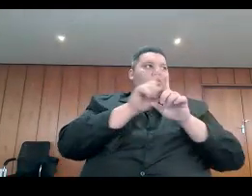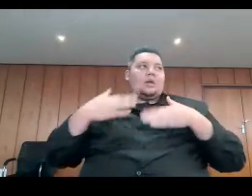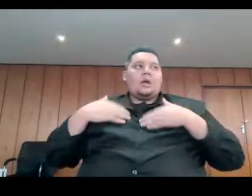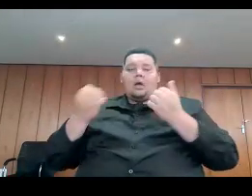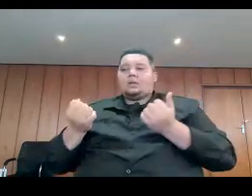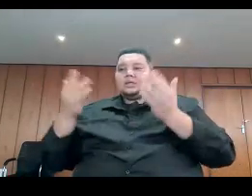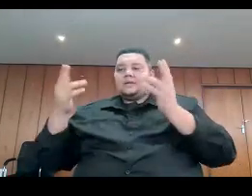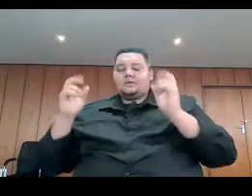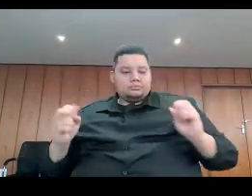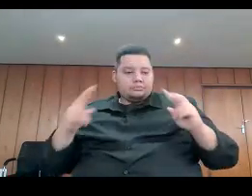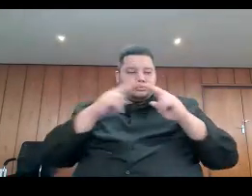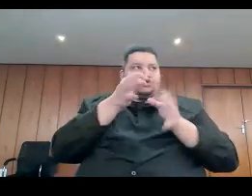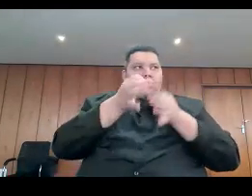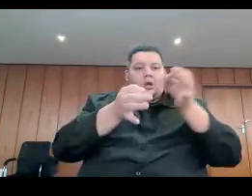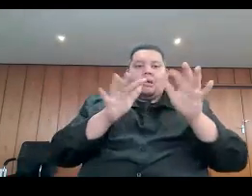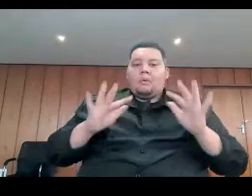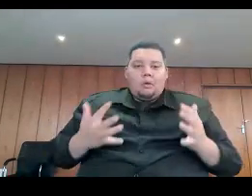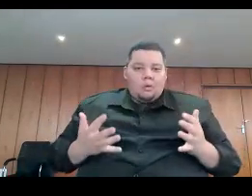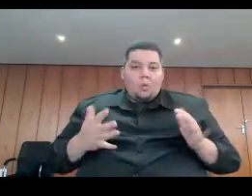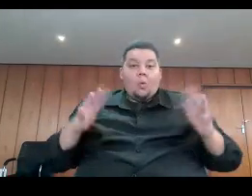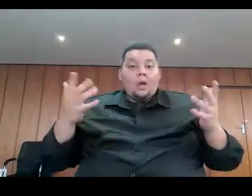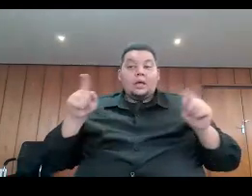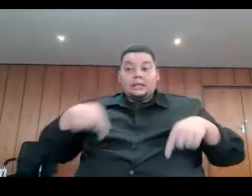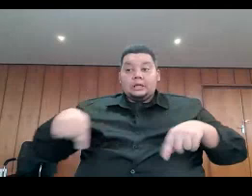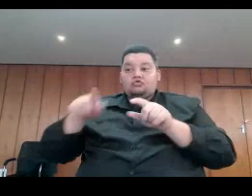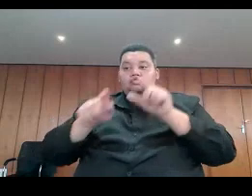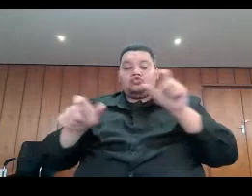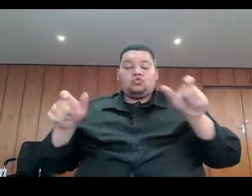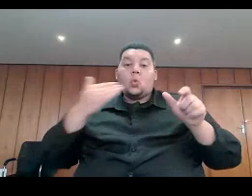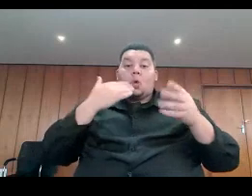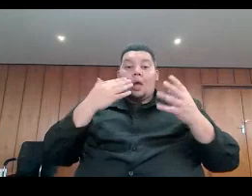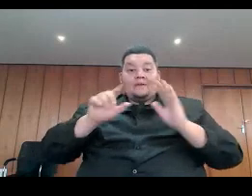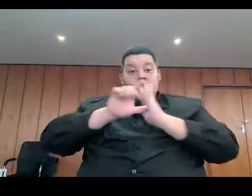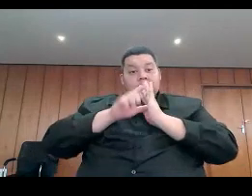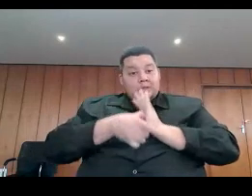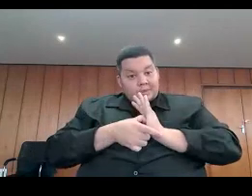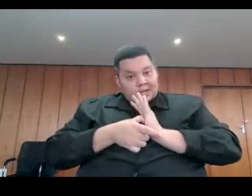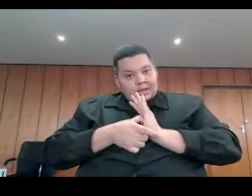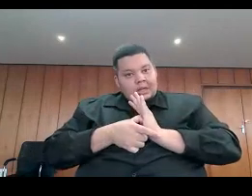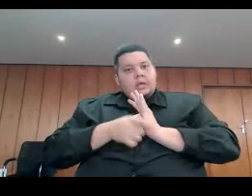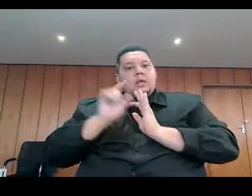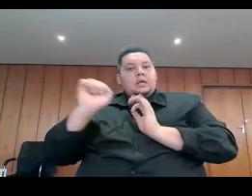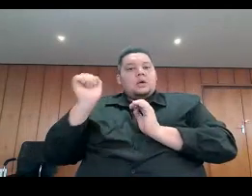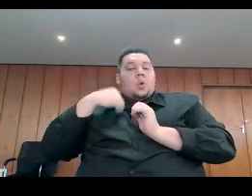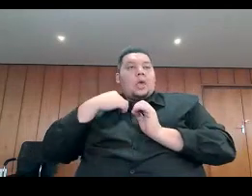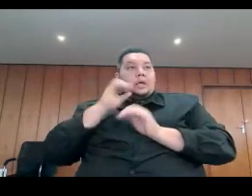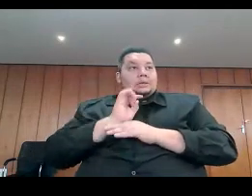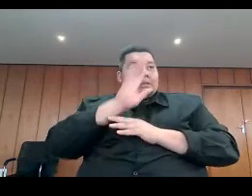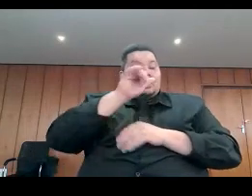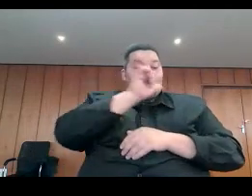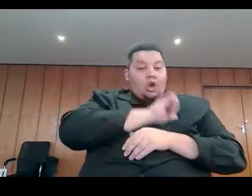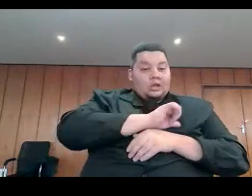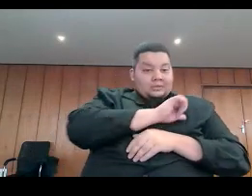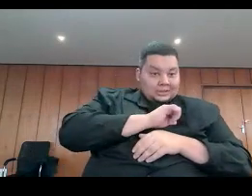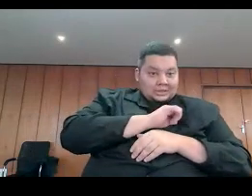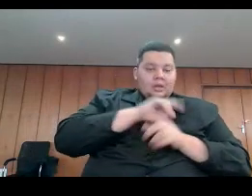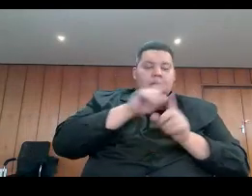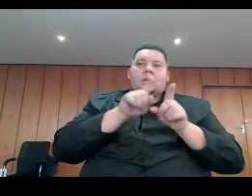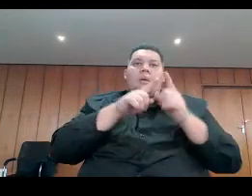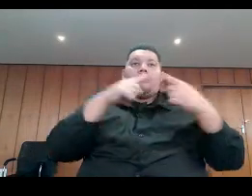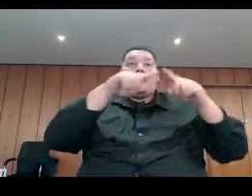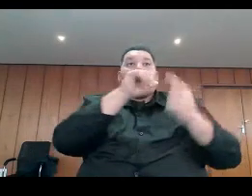services, where our learners with disability are then sent to the hospitals and so forth, and the hospital